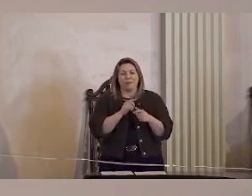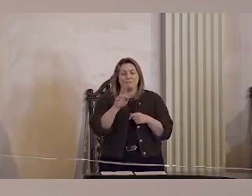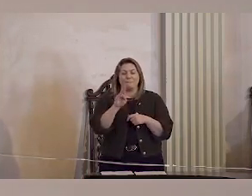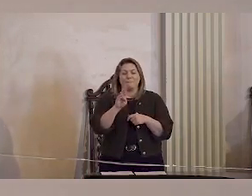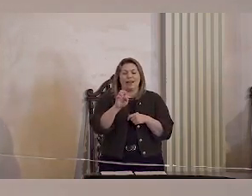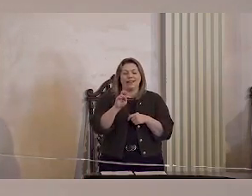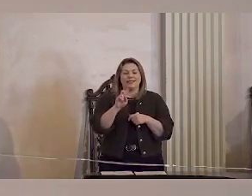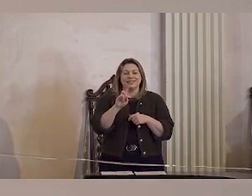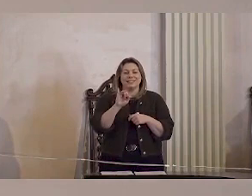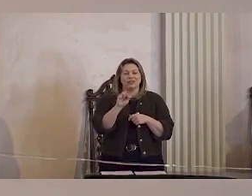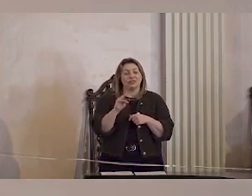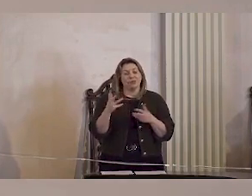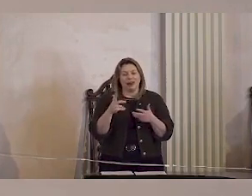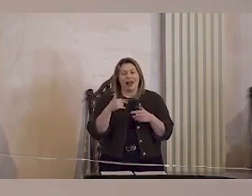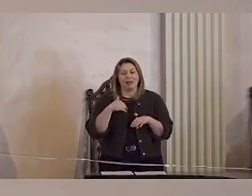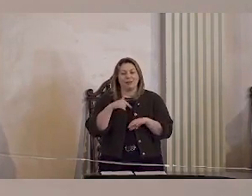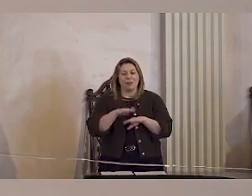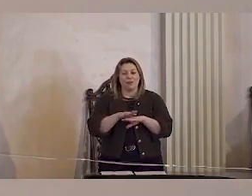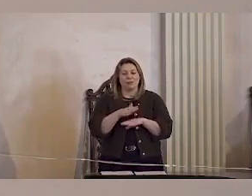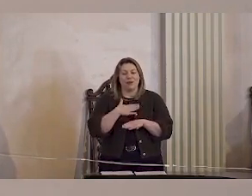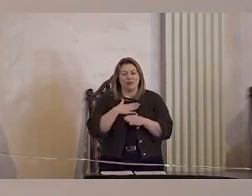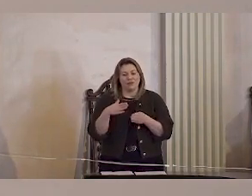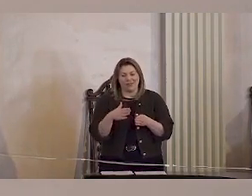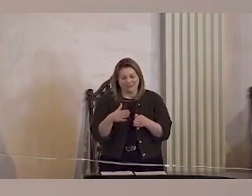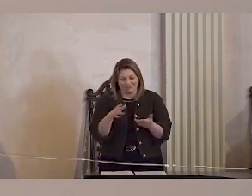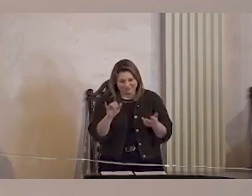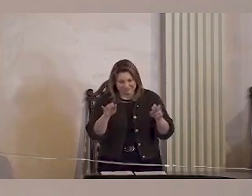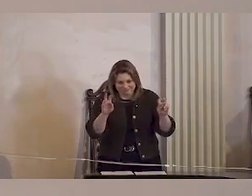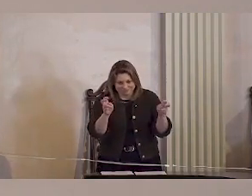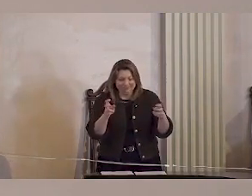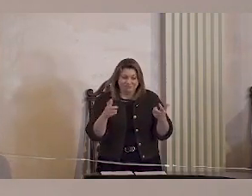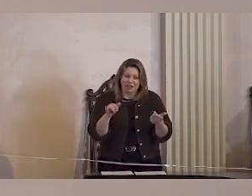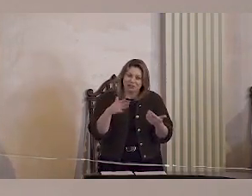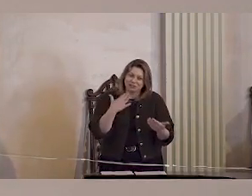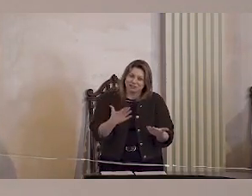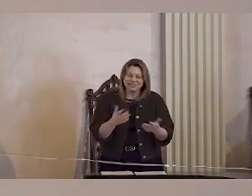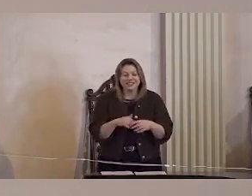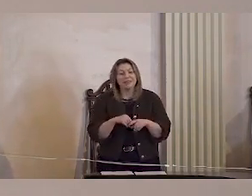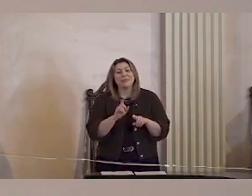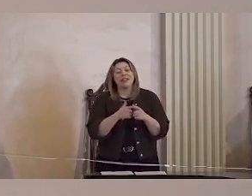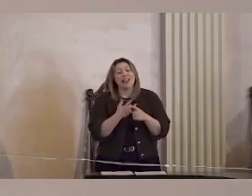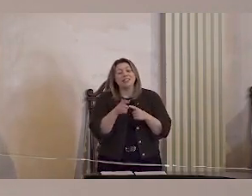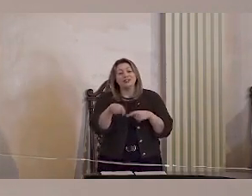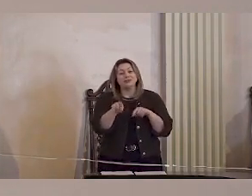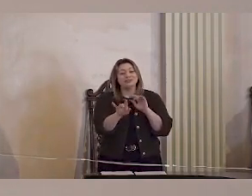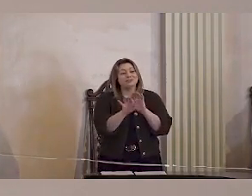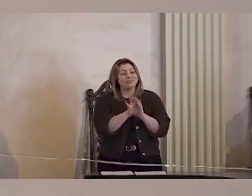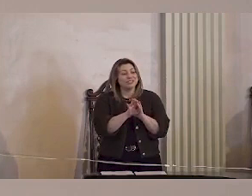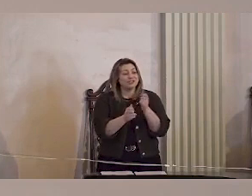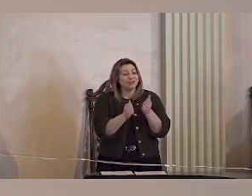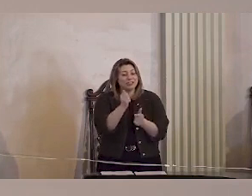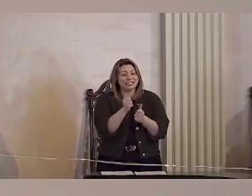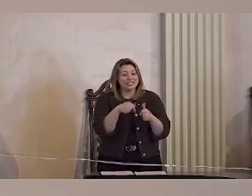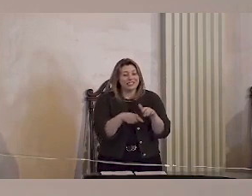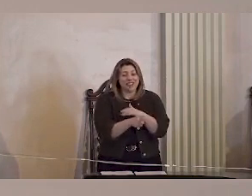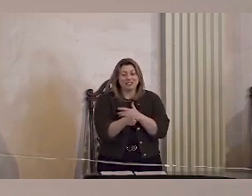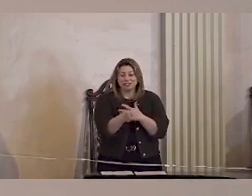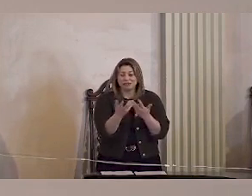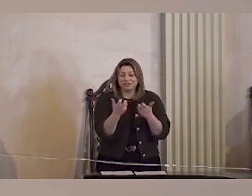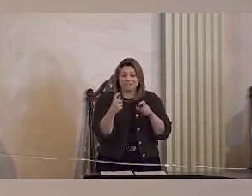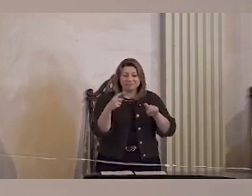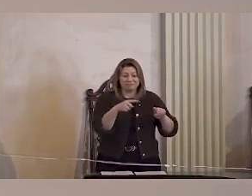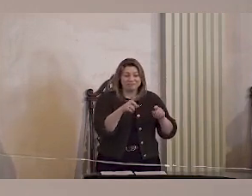It's I'm on my way, which is good. And then you can choose which of the adventures you wanna go to.